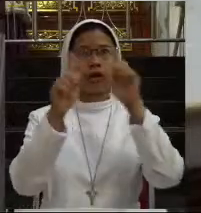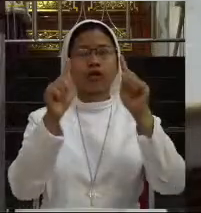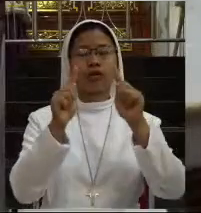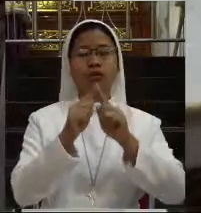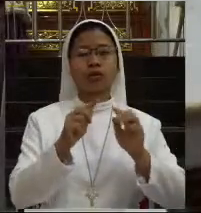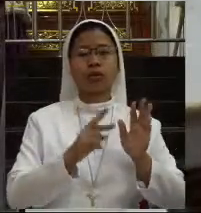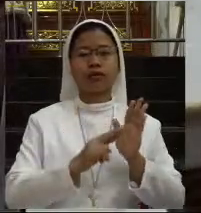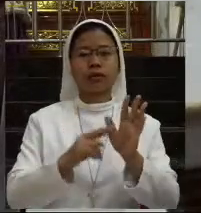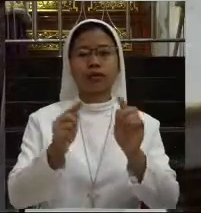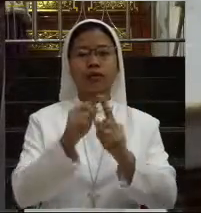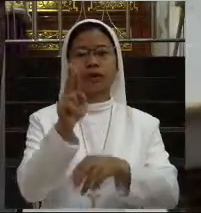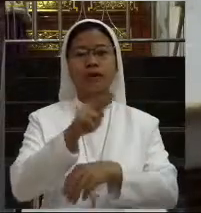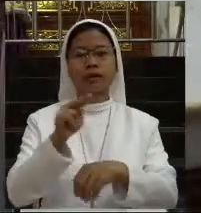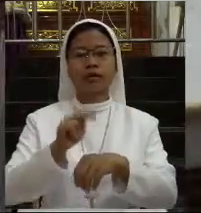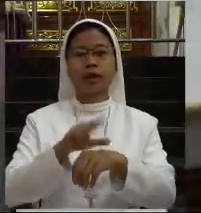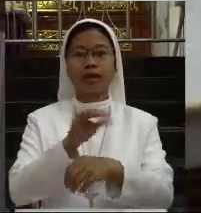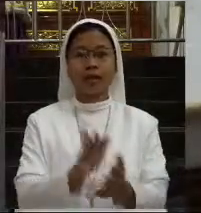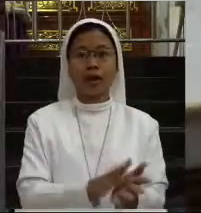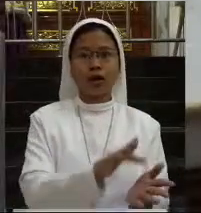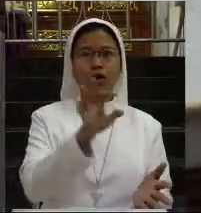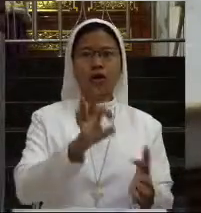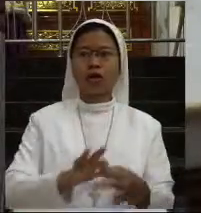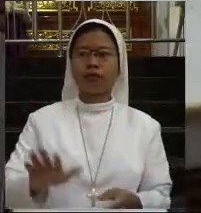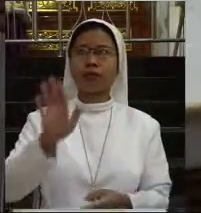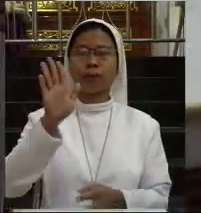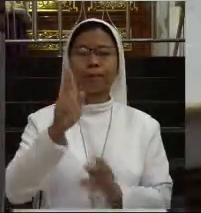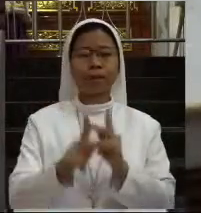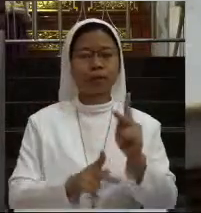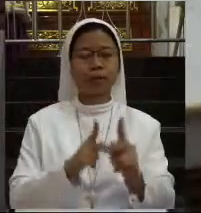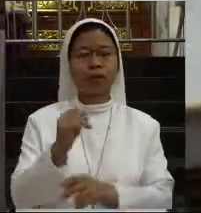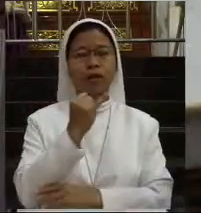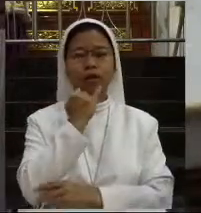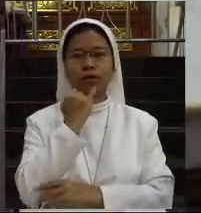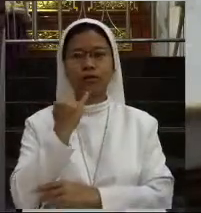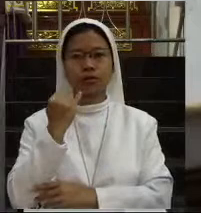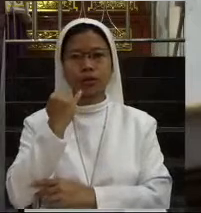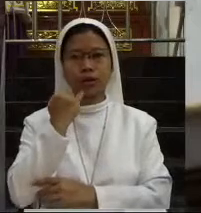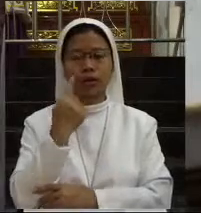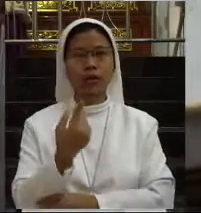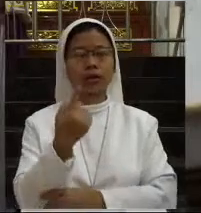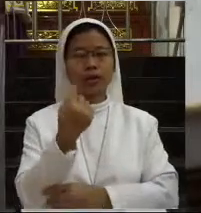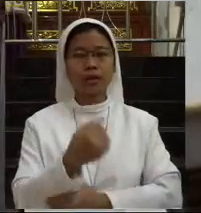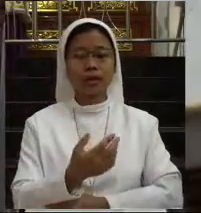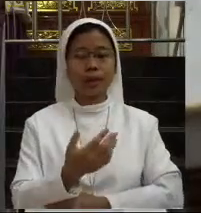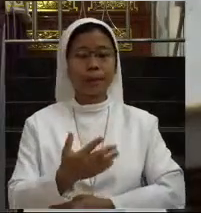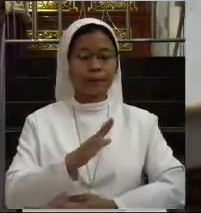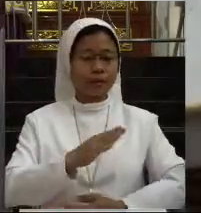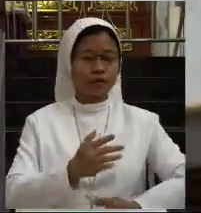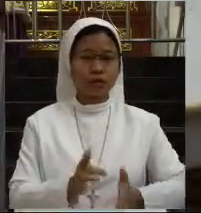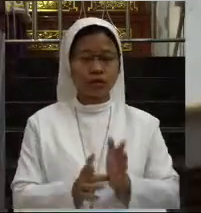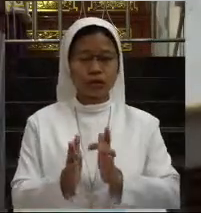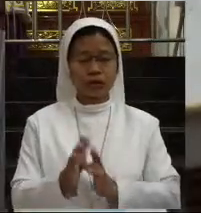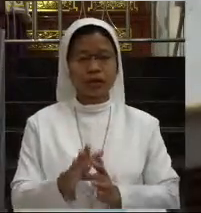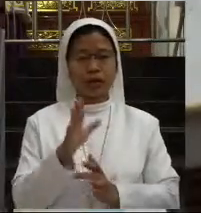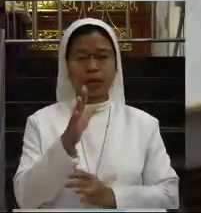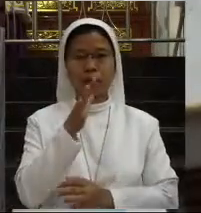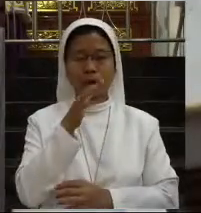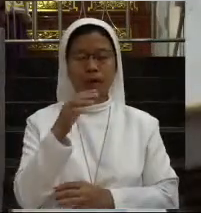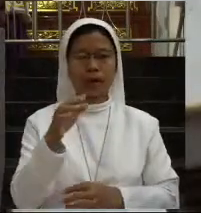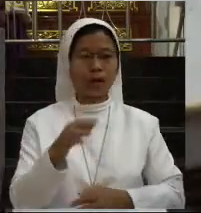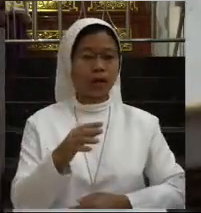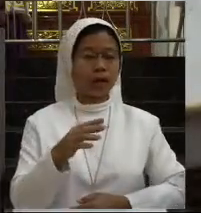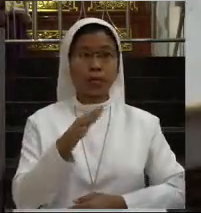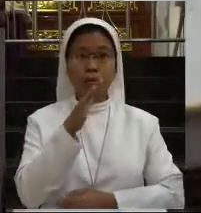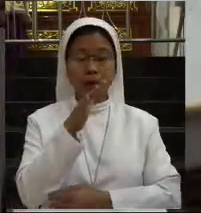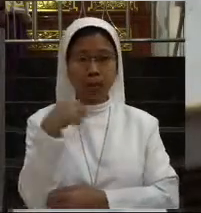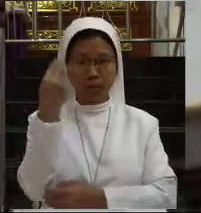the nations and the glory of your people Israel." The child's father and mother were amazed at that what